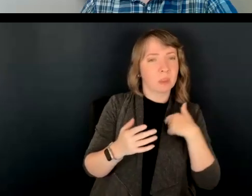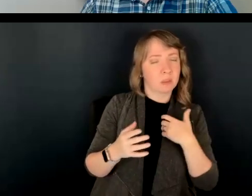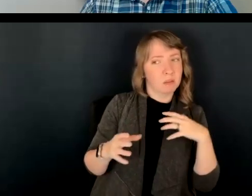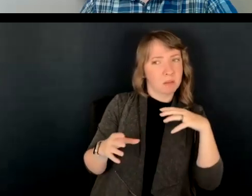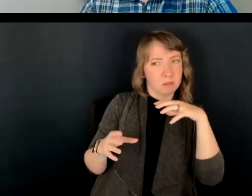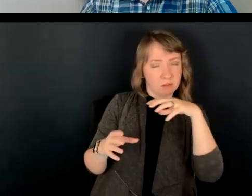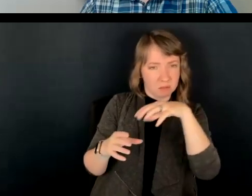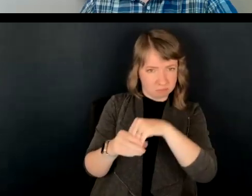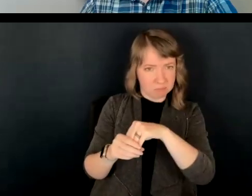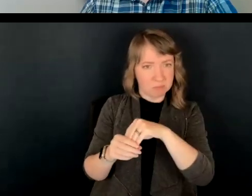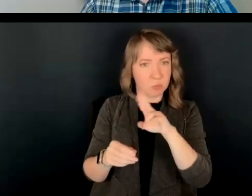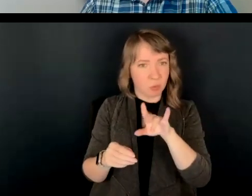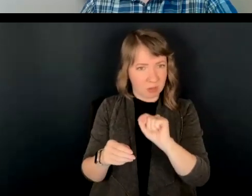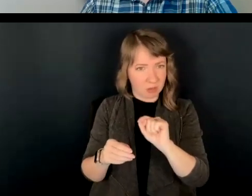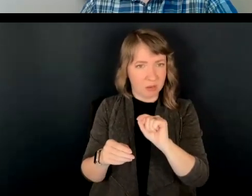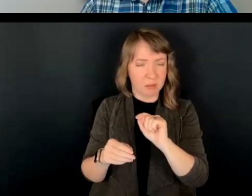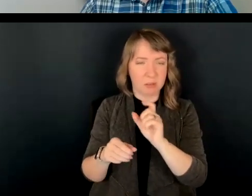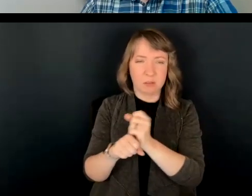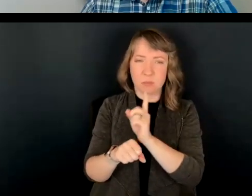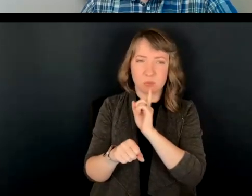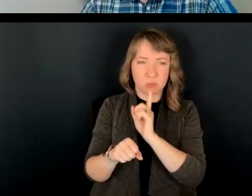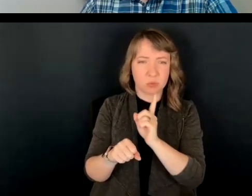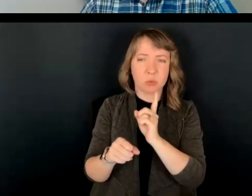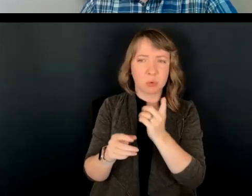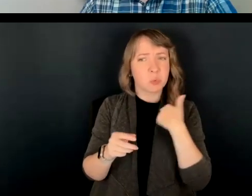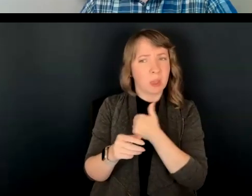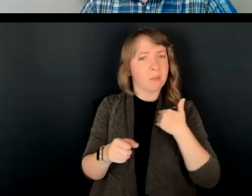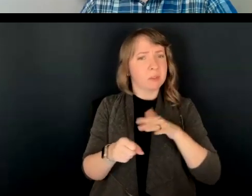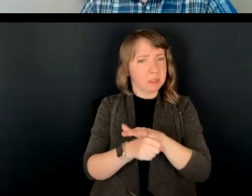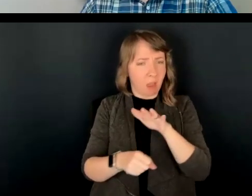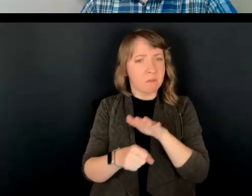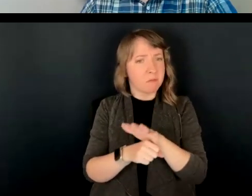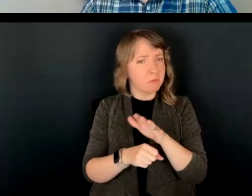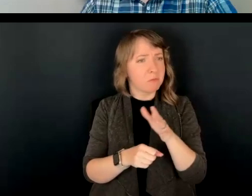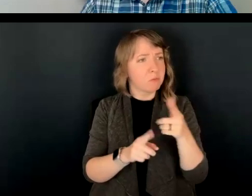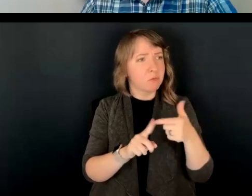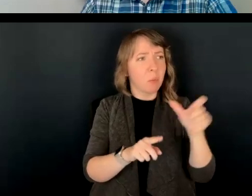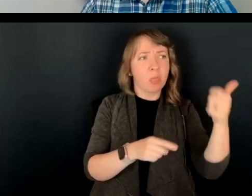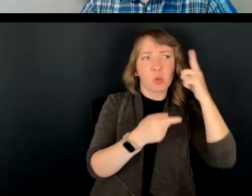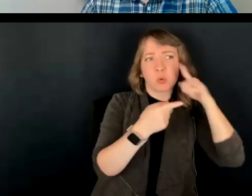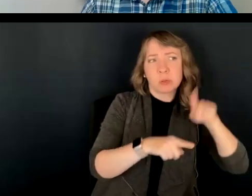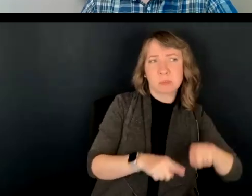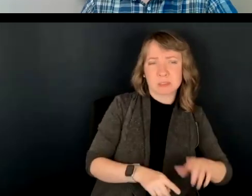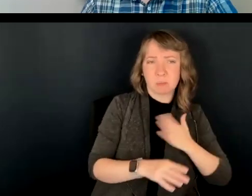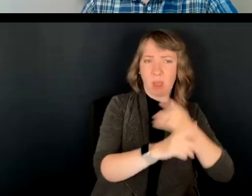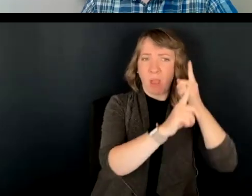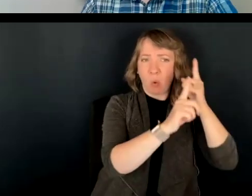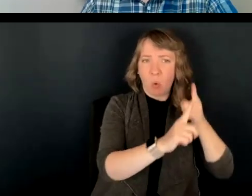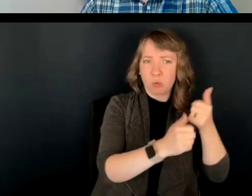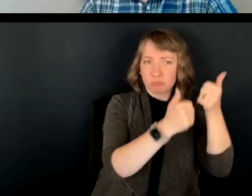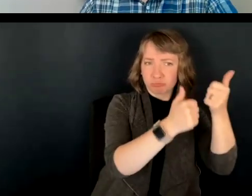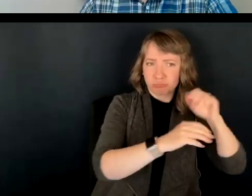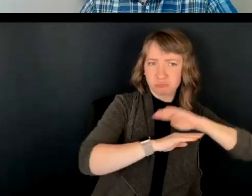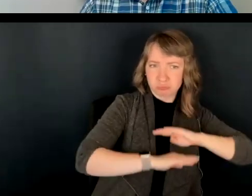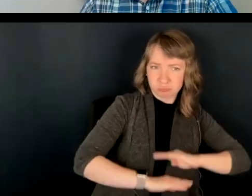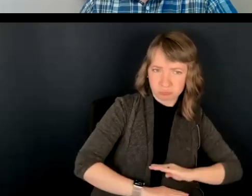agreements, non-competitive agreements, that you're meeting your objectives? And then if you have that margin to look